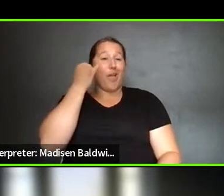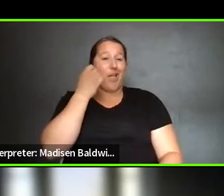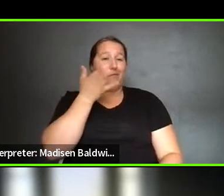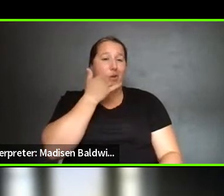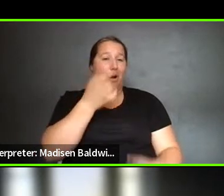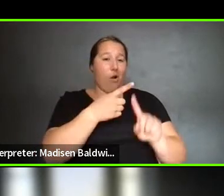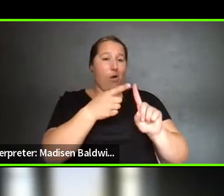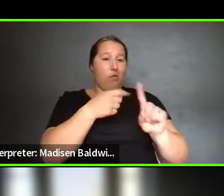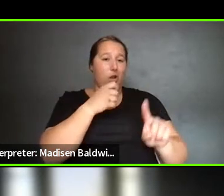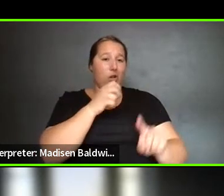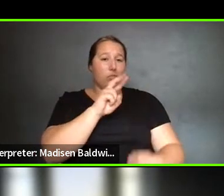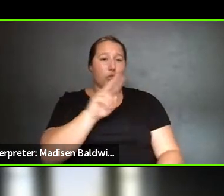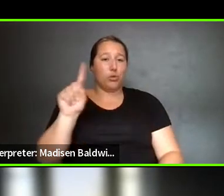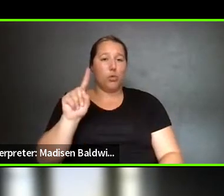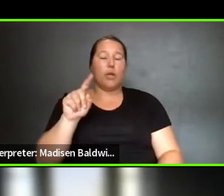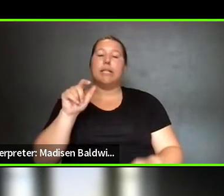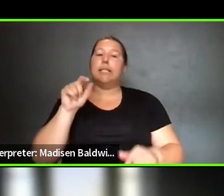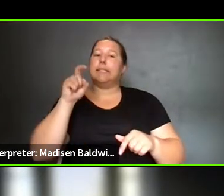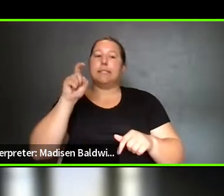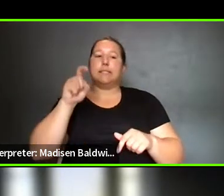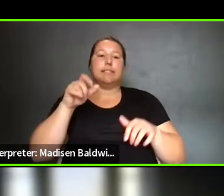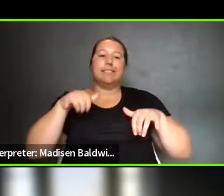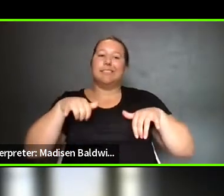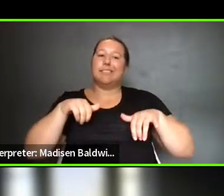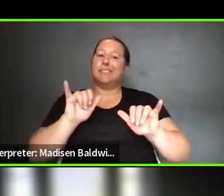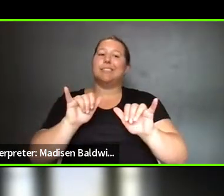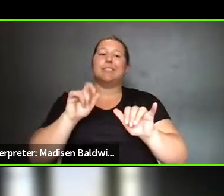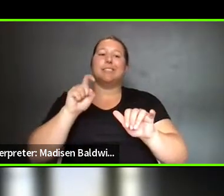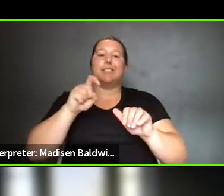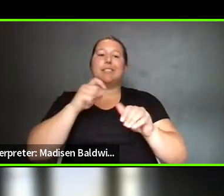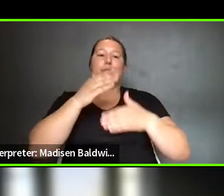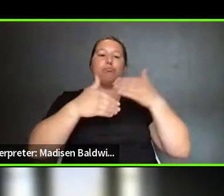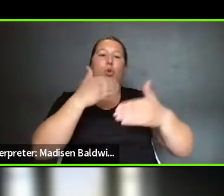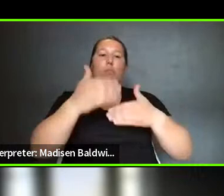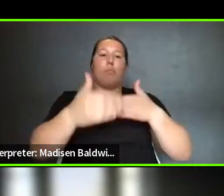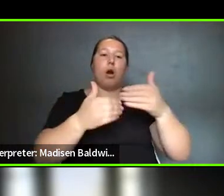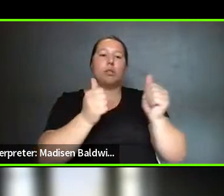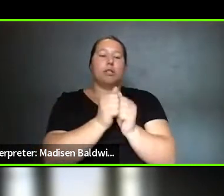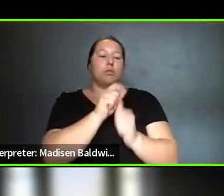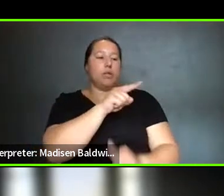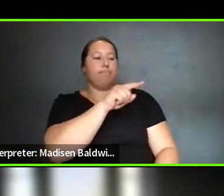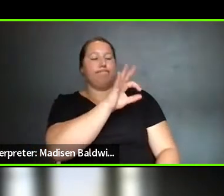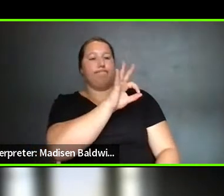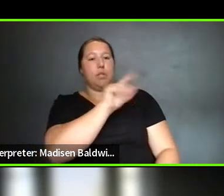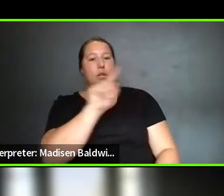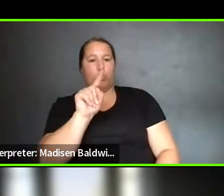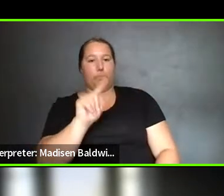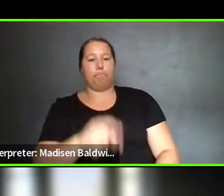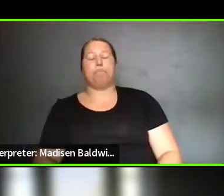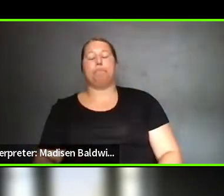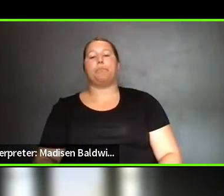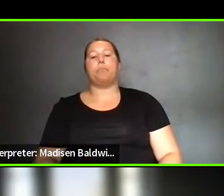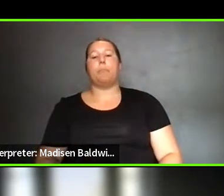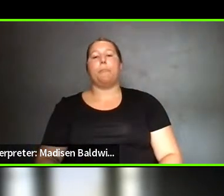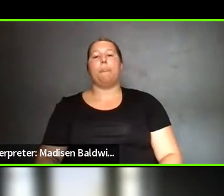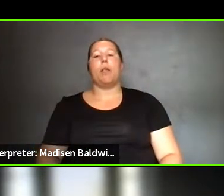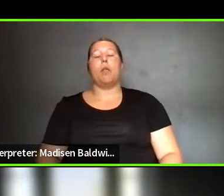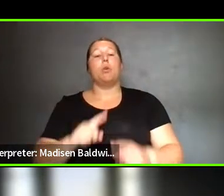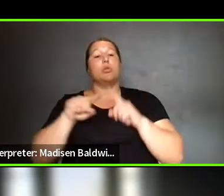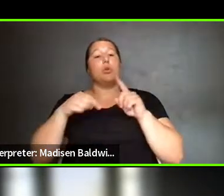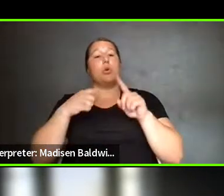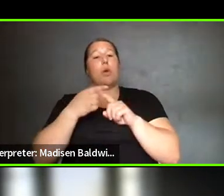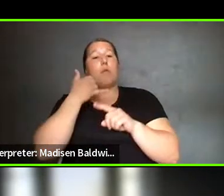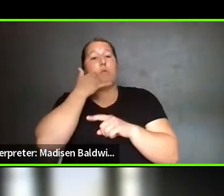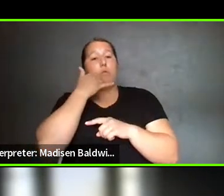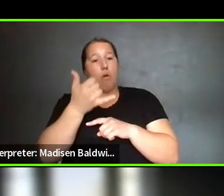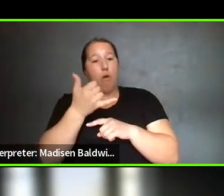has to be processed through 911. So they'll create a job, and then we're able to go and respond to that call